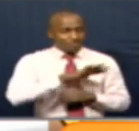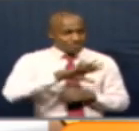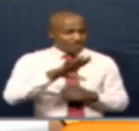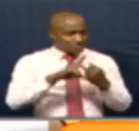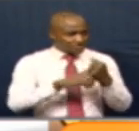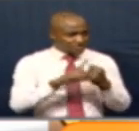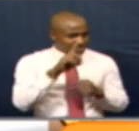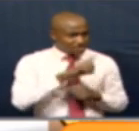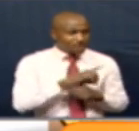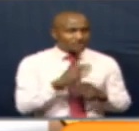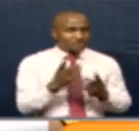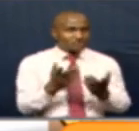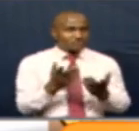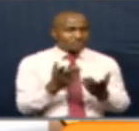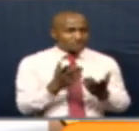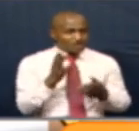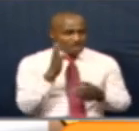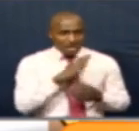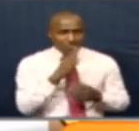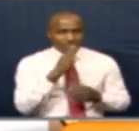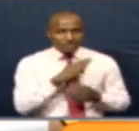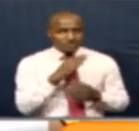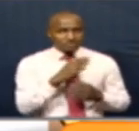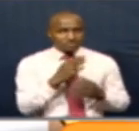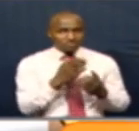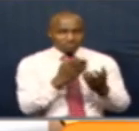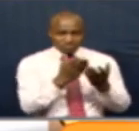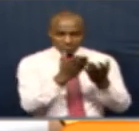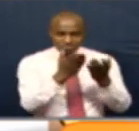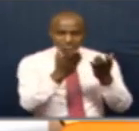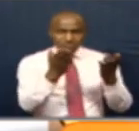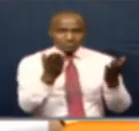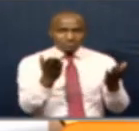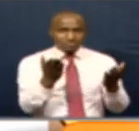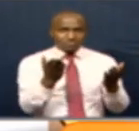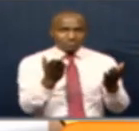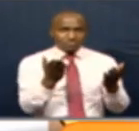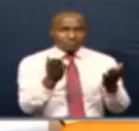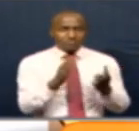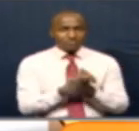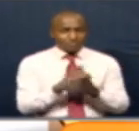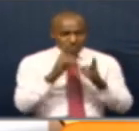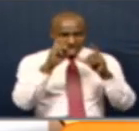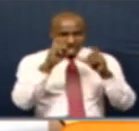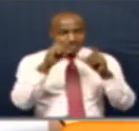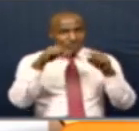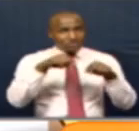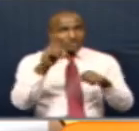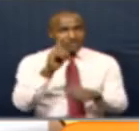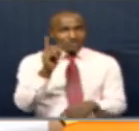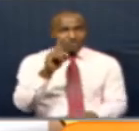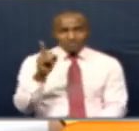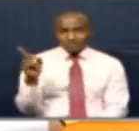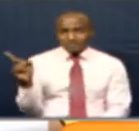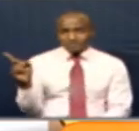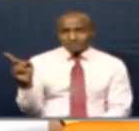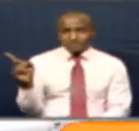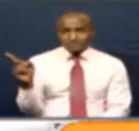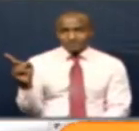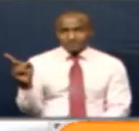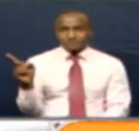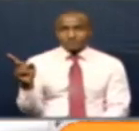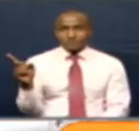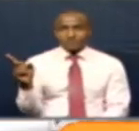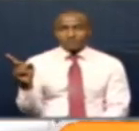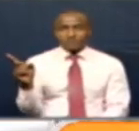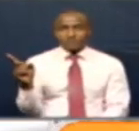clock, at least on garbage. Getting rid of garbage. Do we have picture, if we have, of today in Nairobi? Let's just take a look. So,